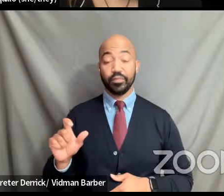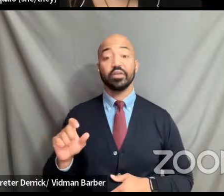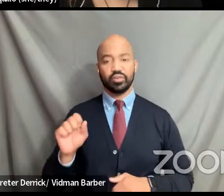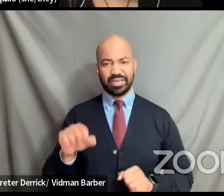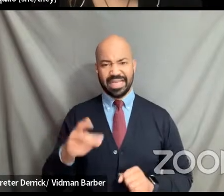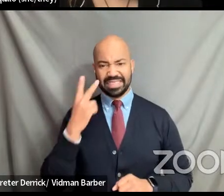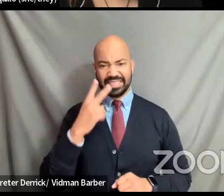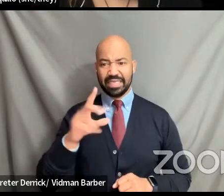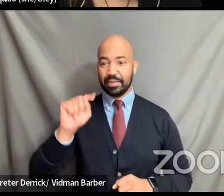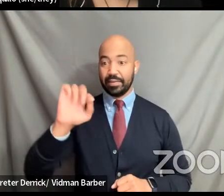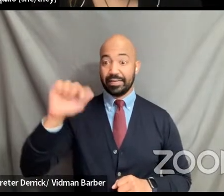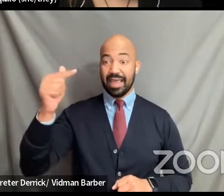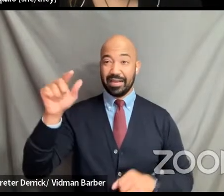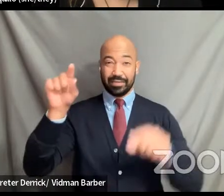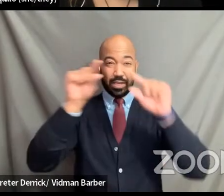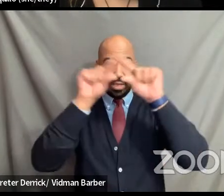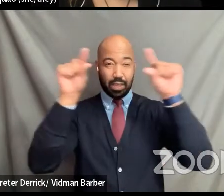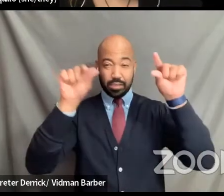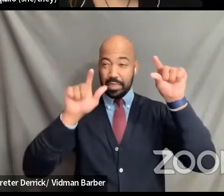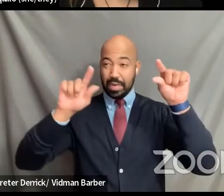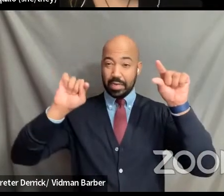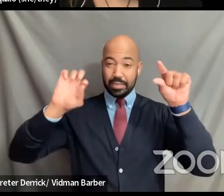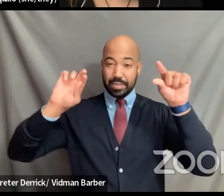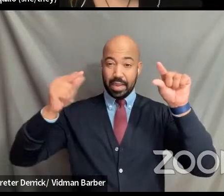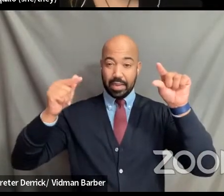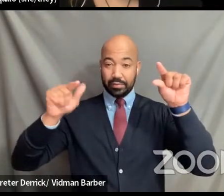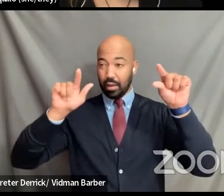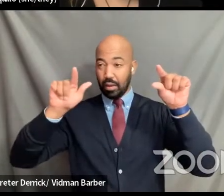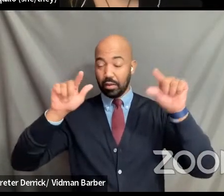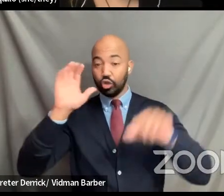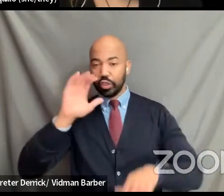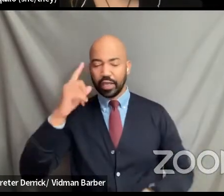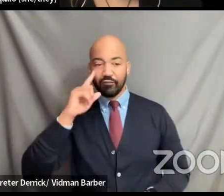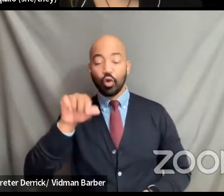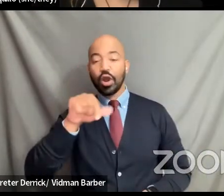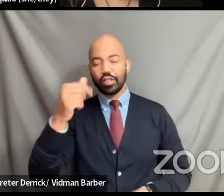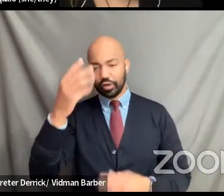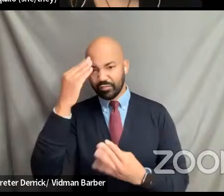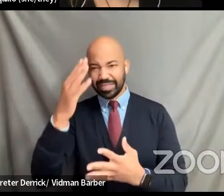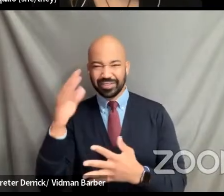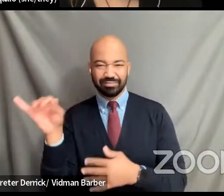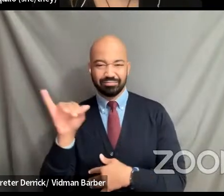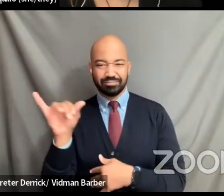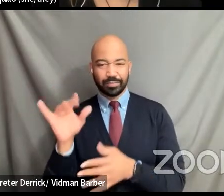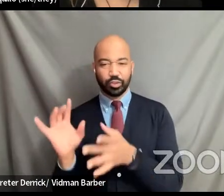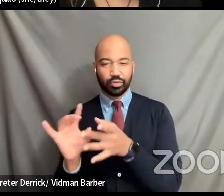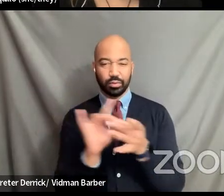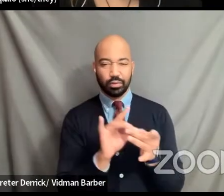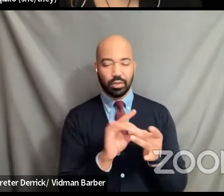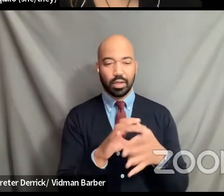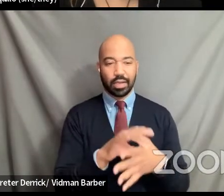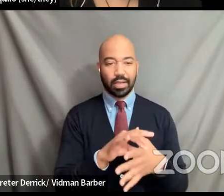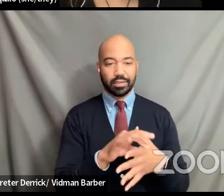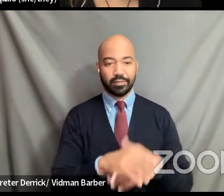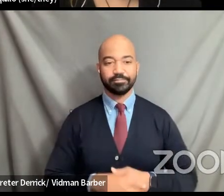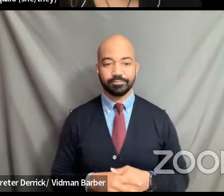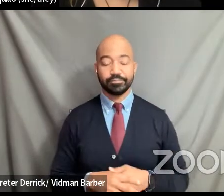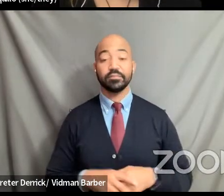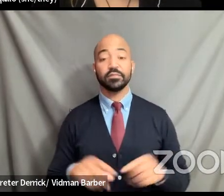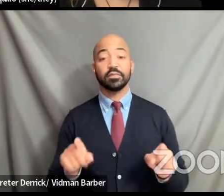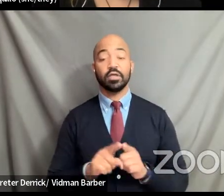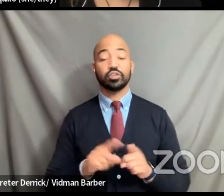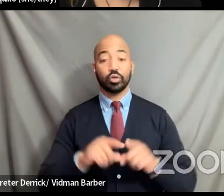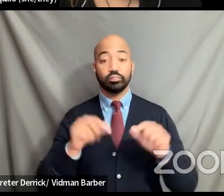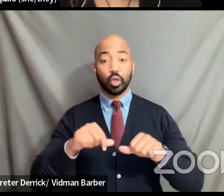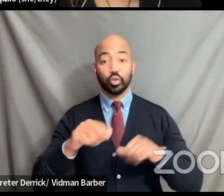account section of Instagram, and that's where people are looking for additional related content. And then make sure that you're putting it on multiple platforms,